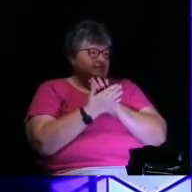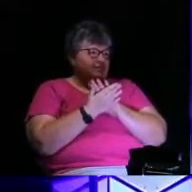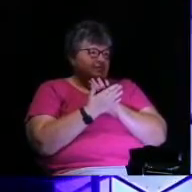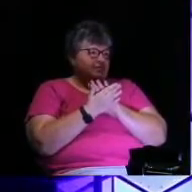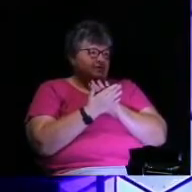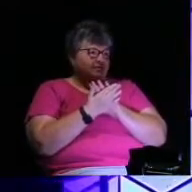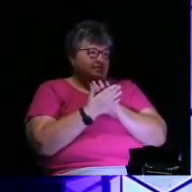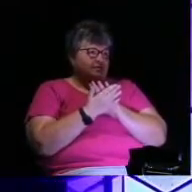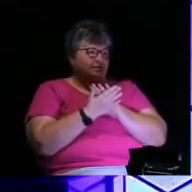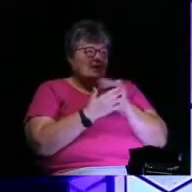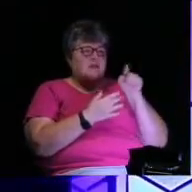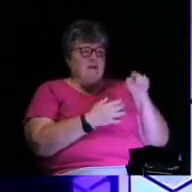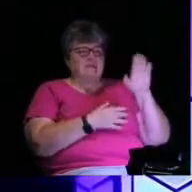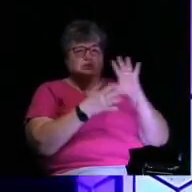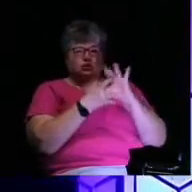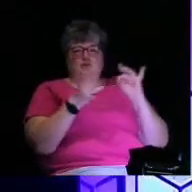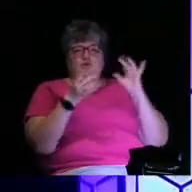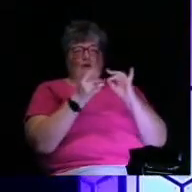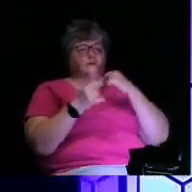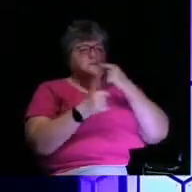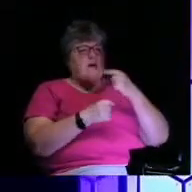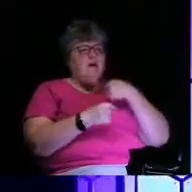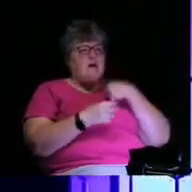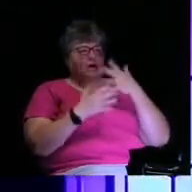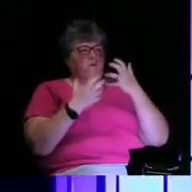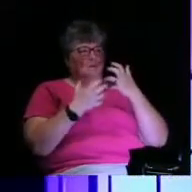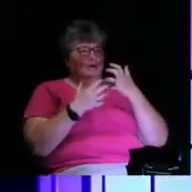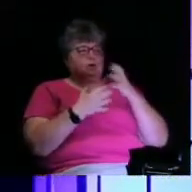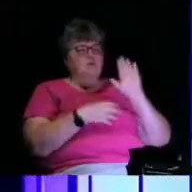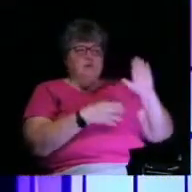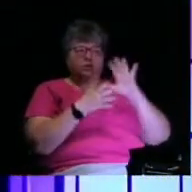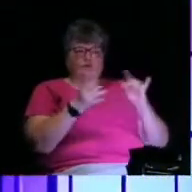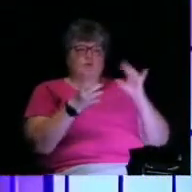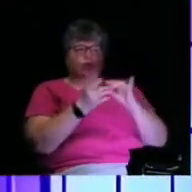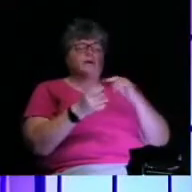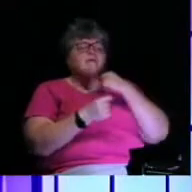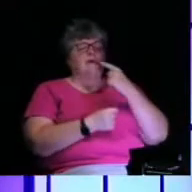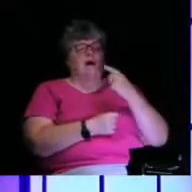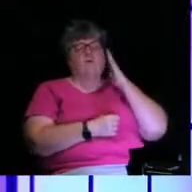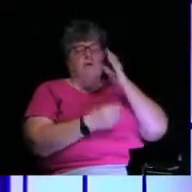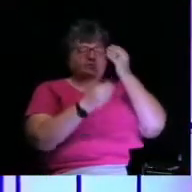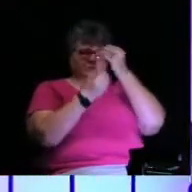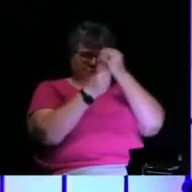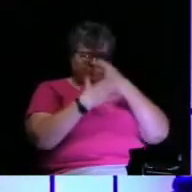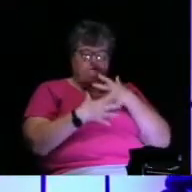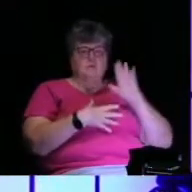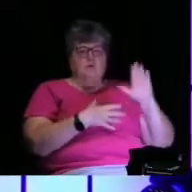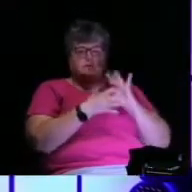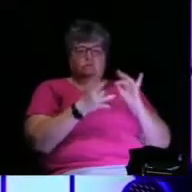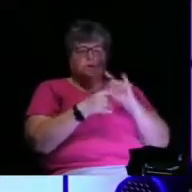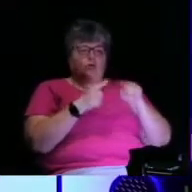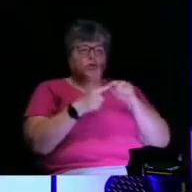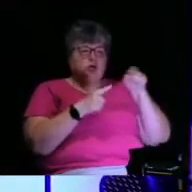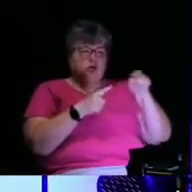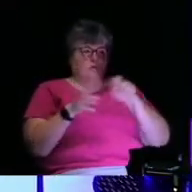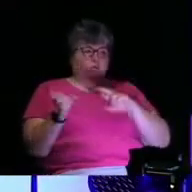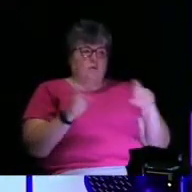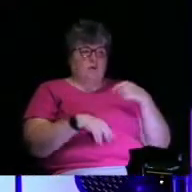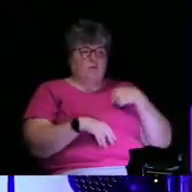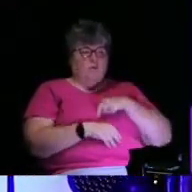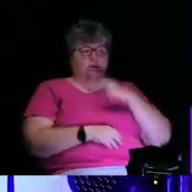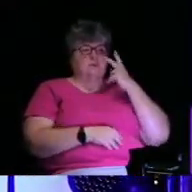and that's his story to tell. With grace, I want to just mention that, but it's your story to tell, okay? You're going to tell a story, all right, but when you want to, all right, because we see you as